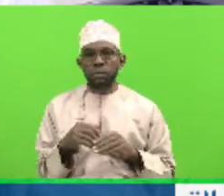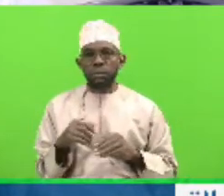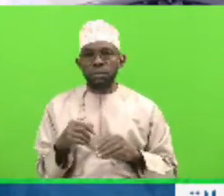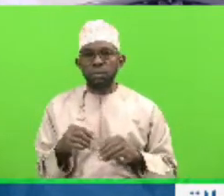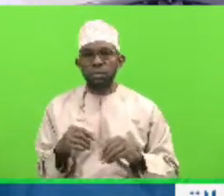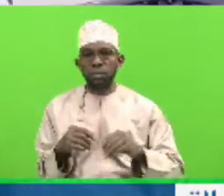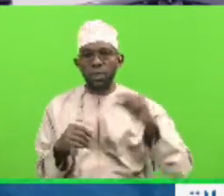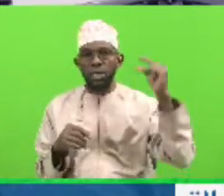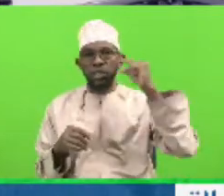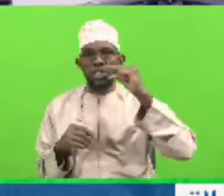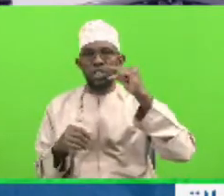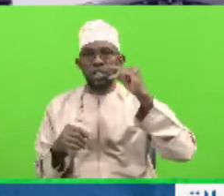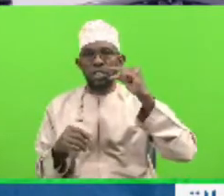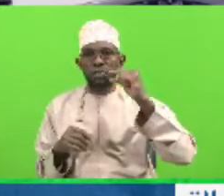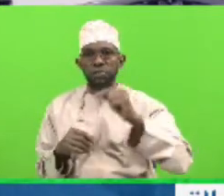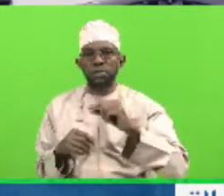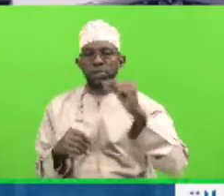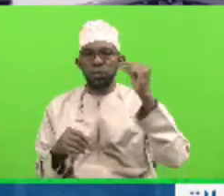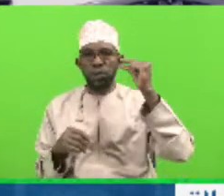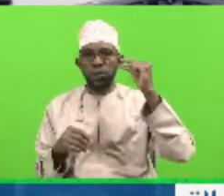The G is for gays,